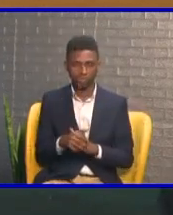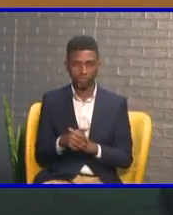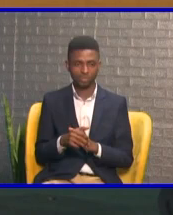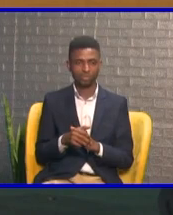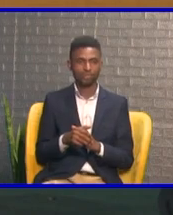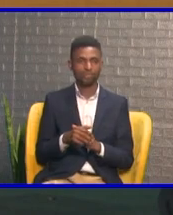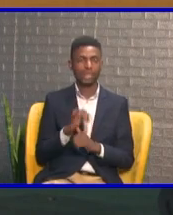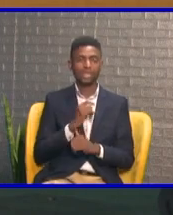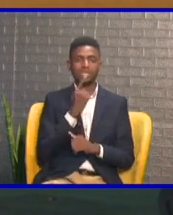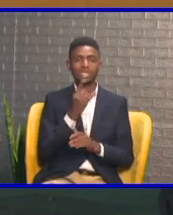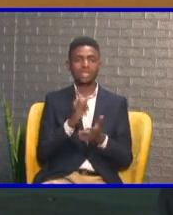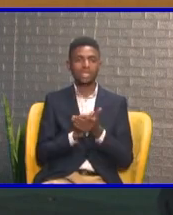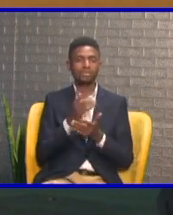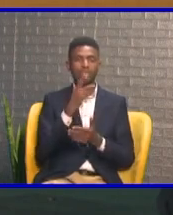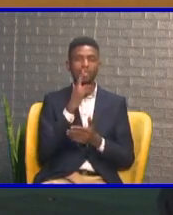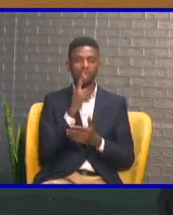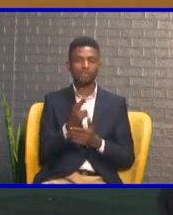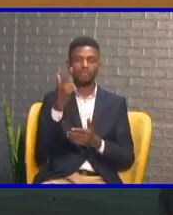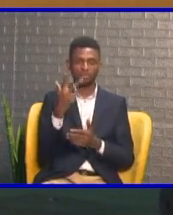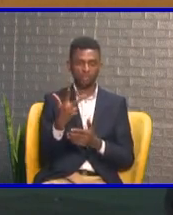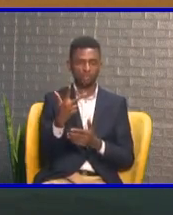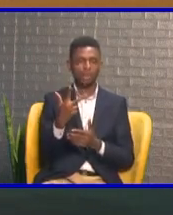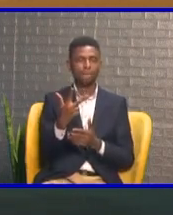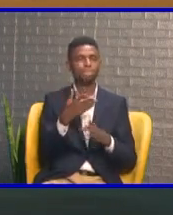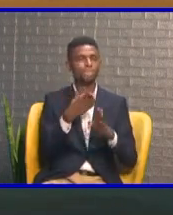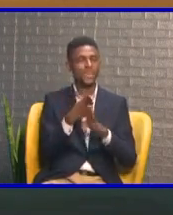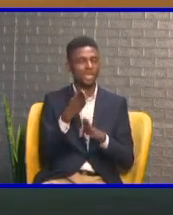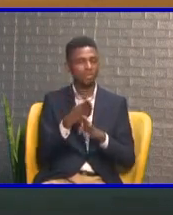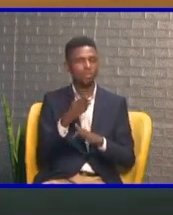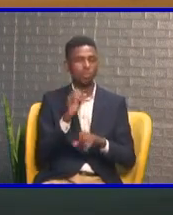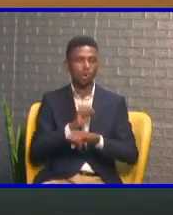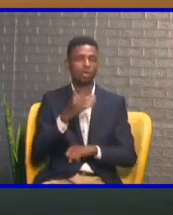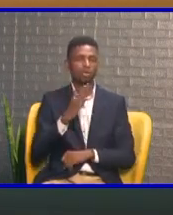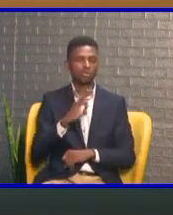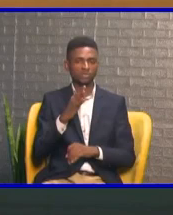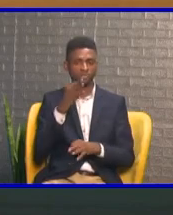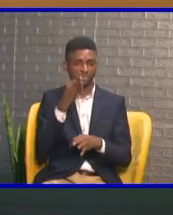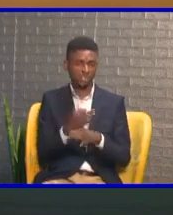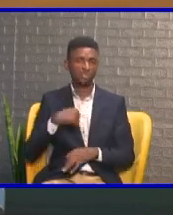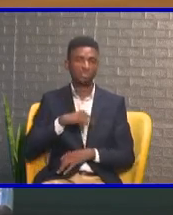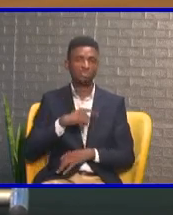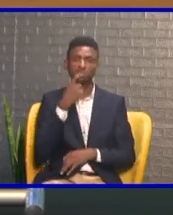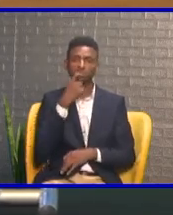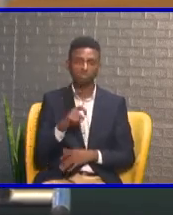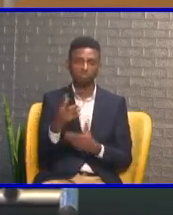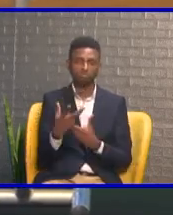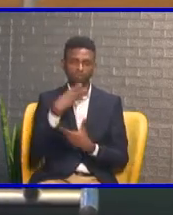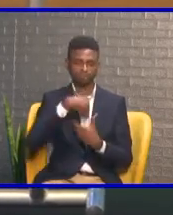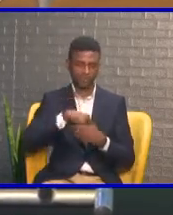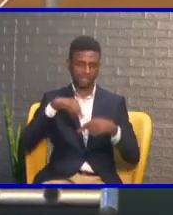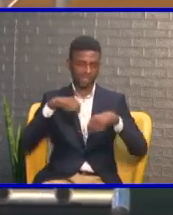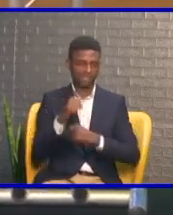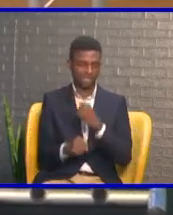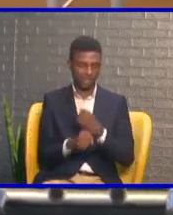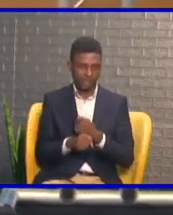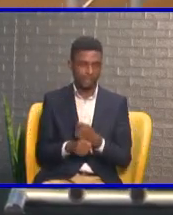said there are three main works of faith that we must engage, especially this year, so